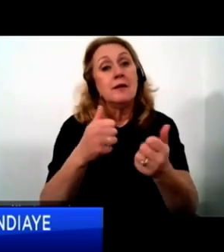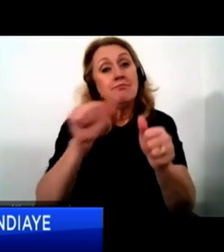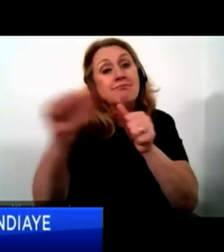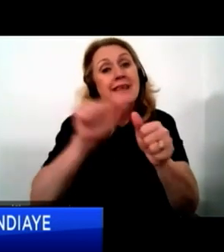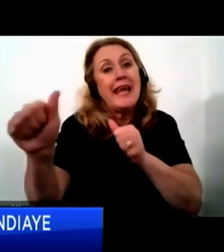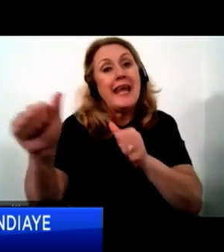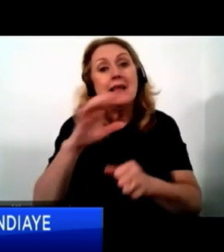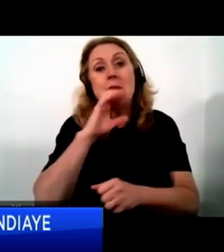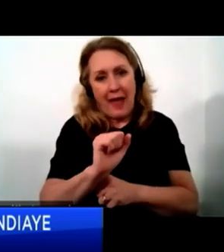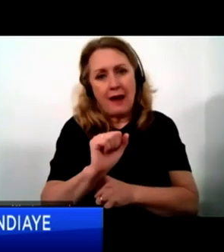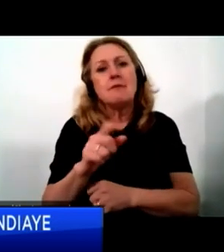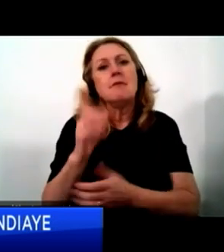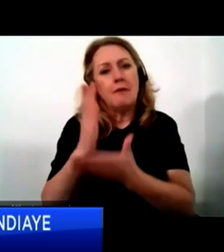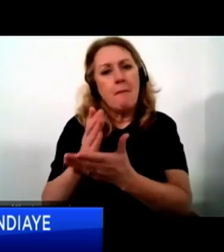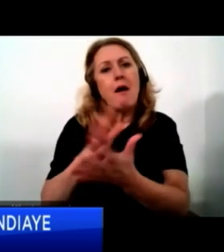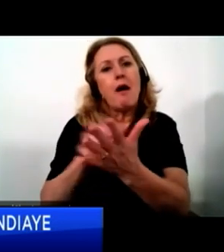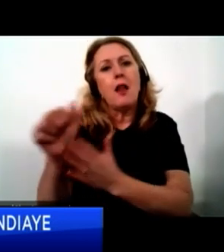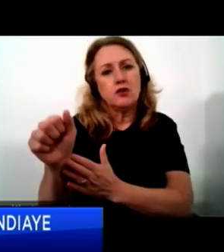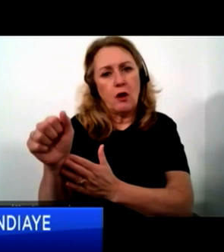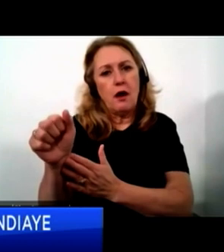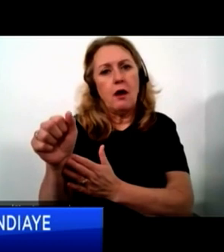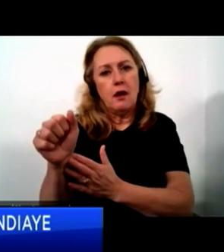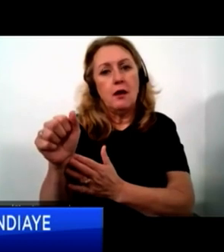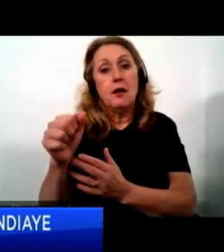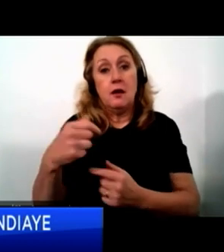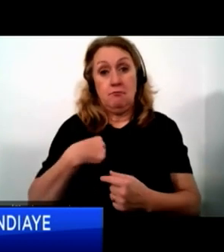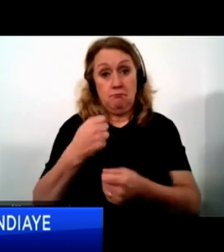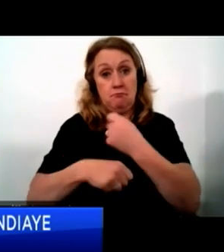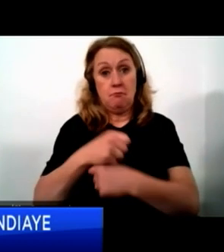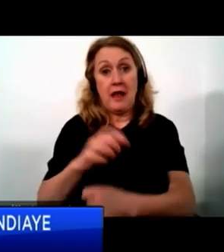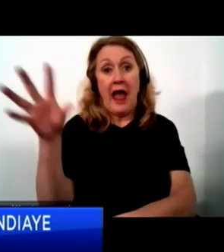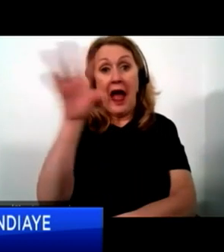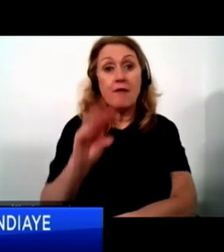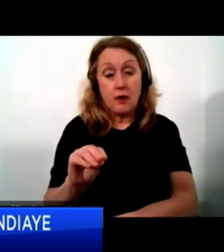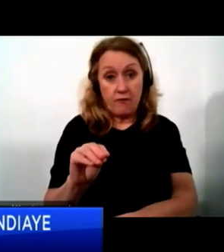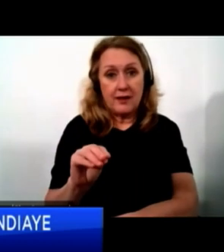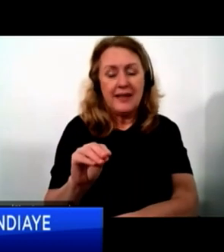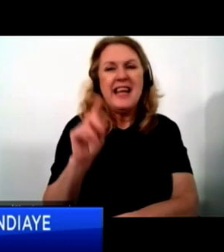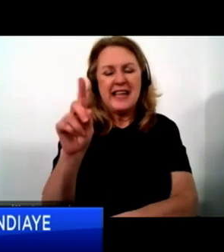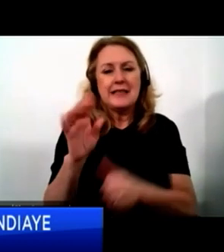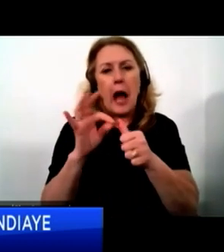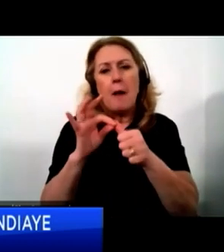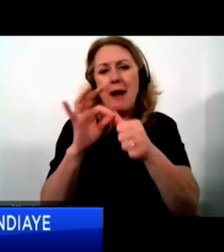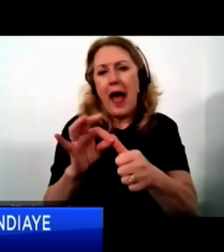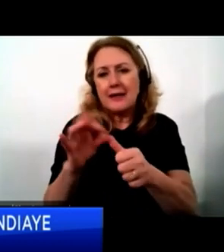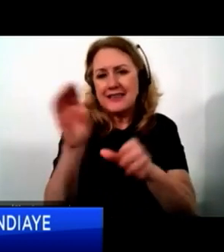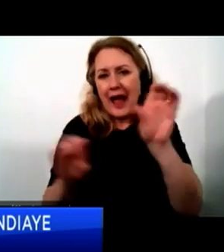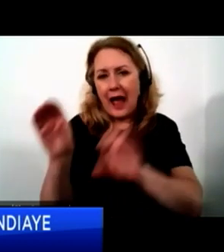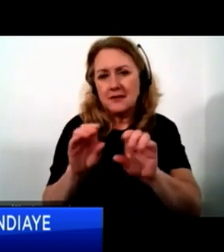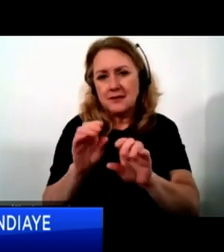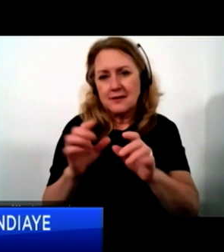are a culture. Being African is an applied science of